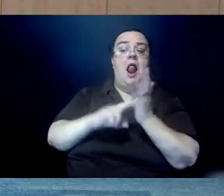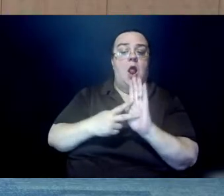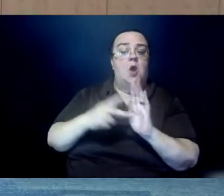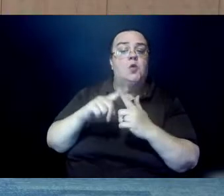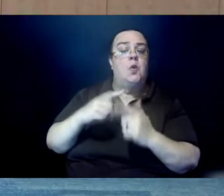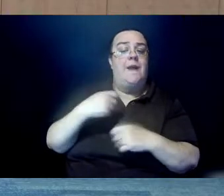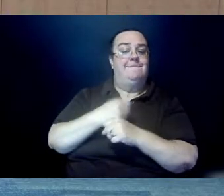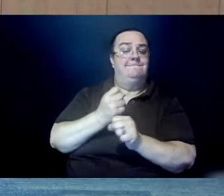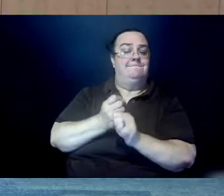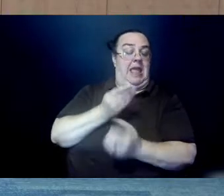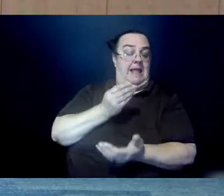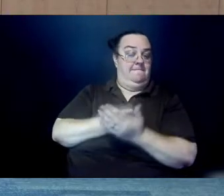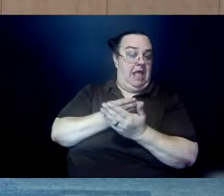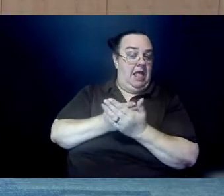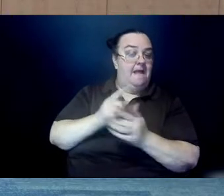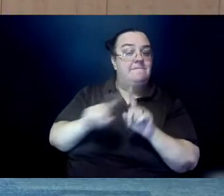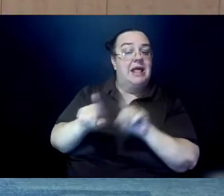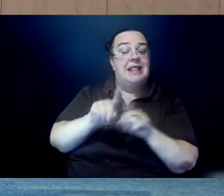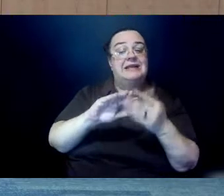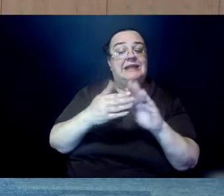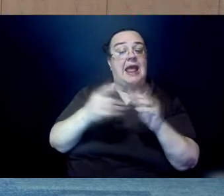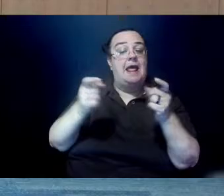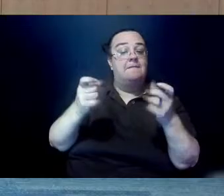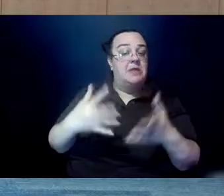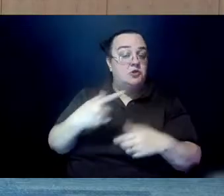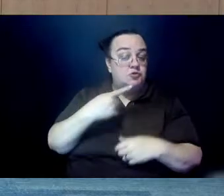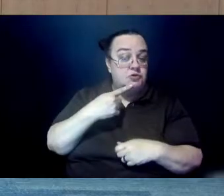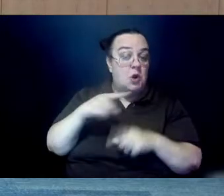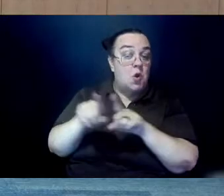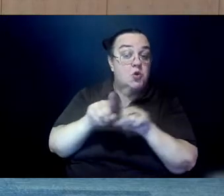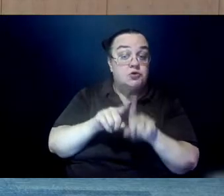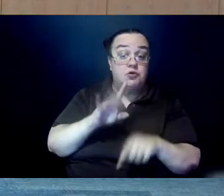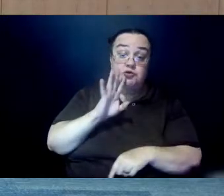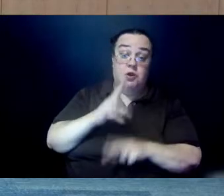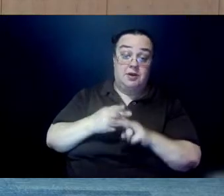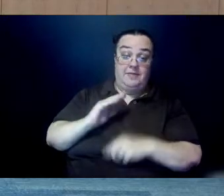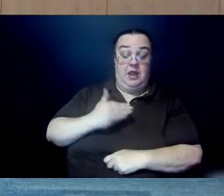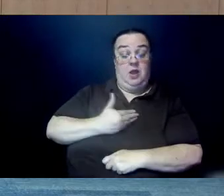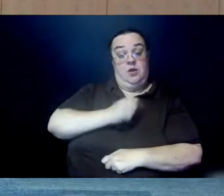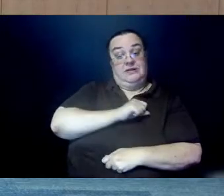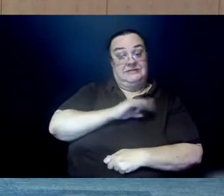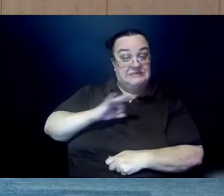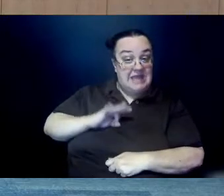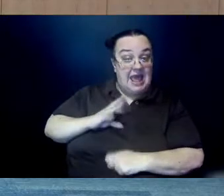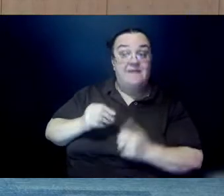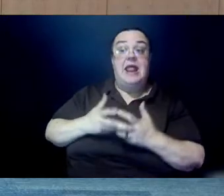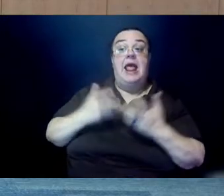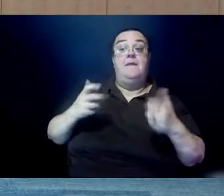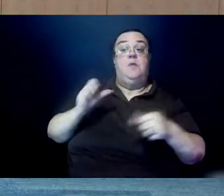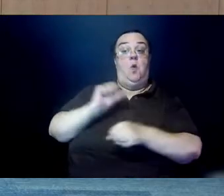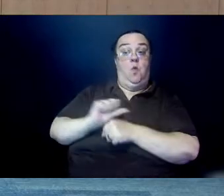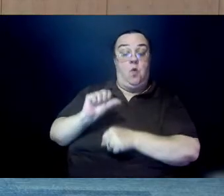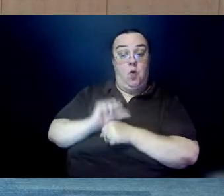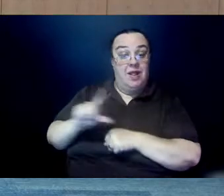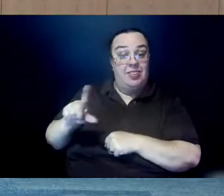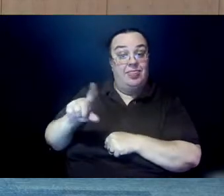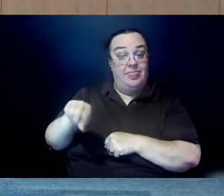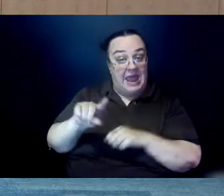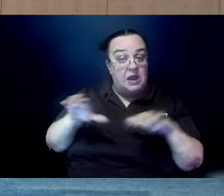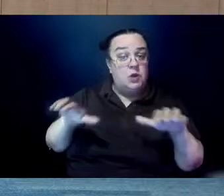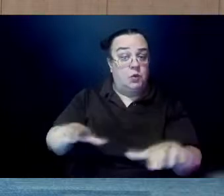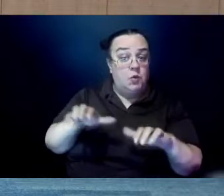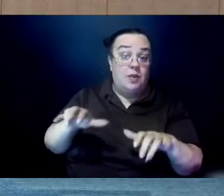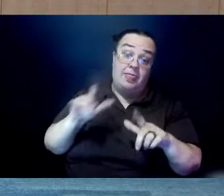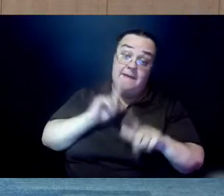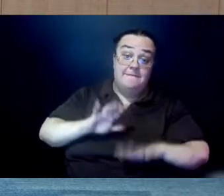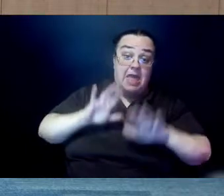as the town administrator said, as we also talked about our staff, the amount of work that they put in, the amazing work that